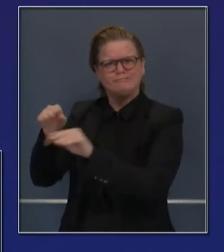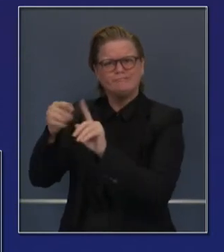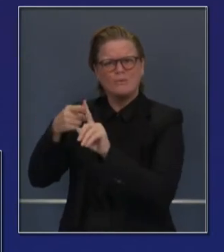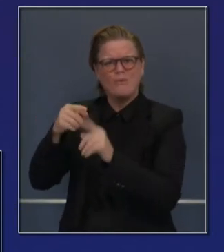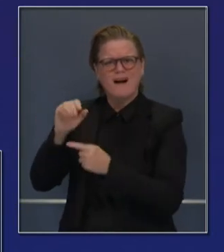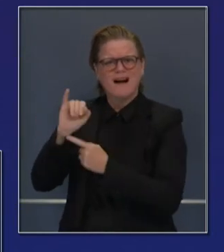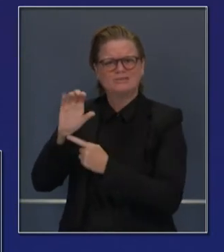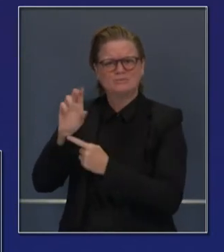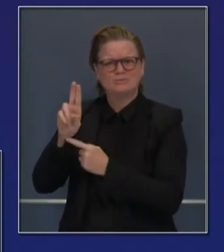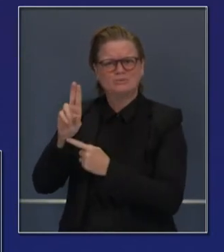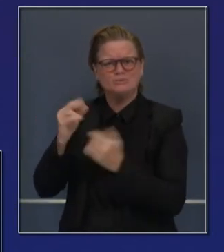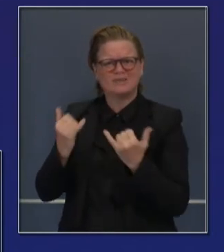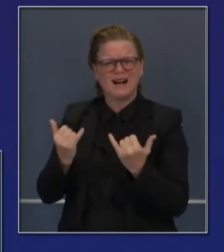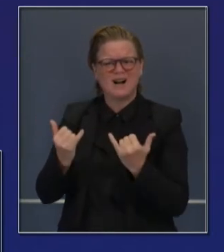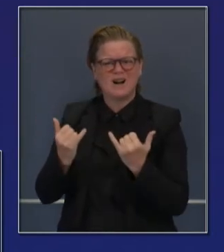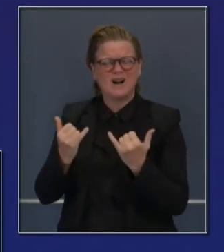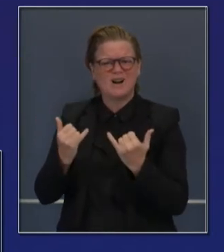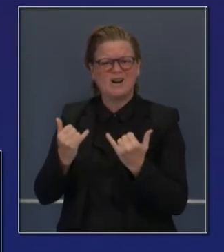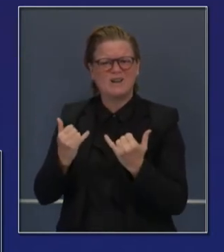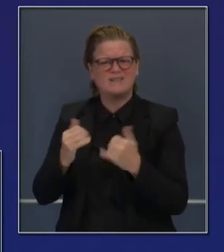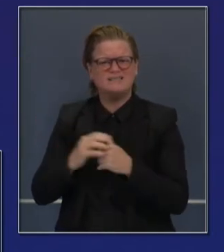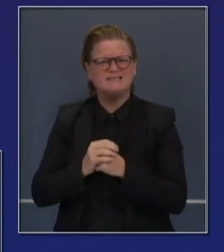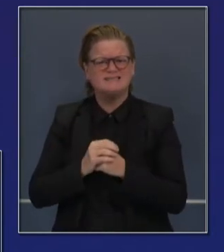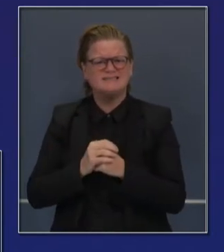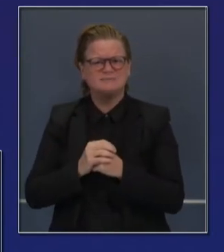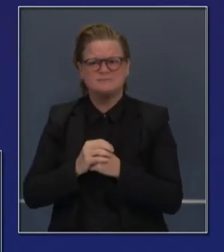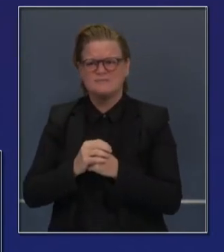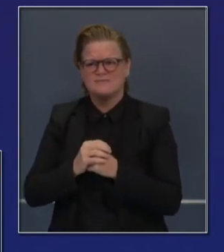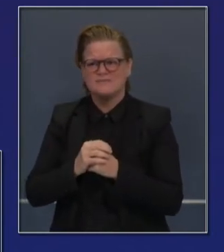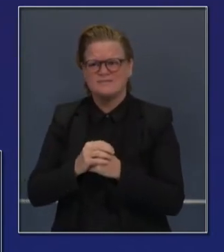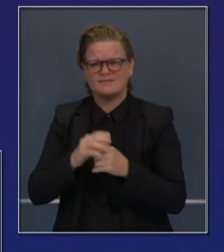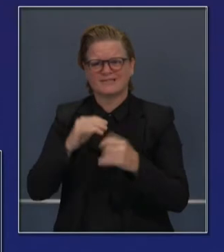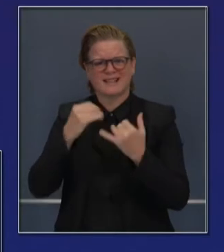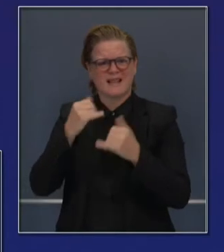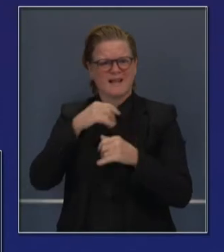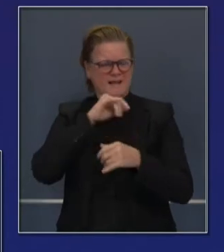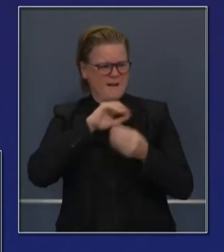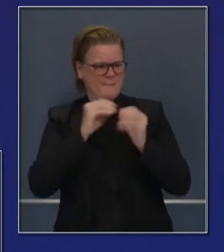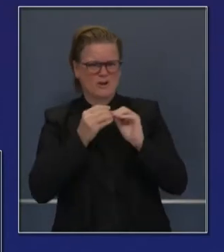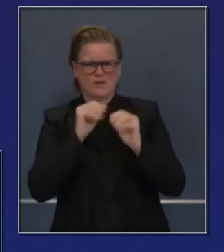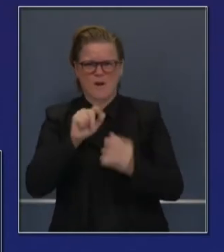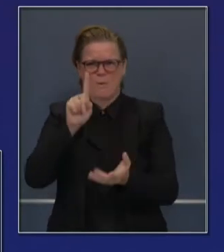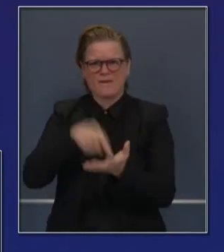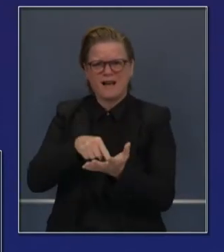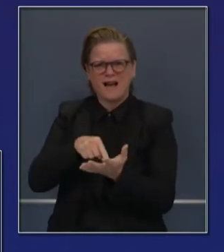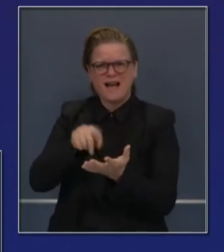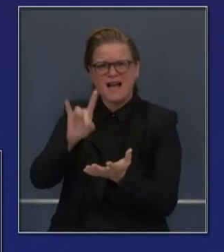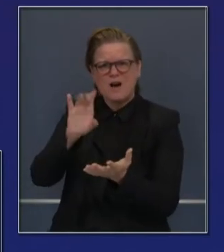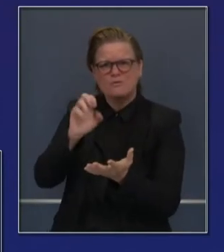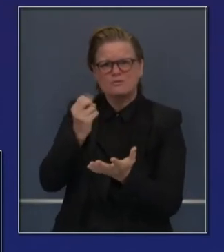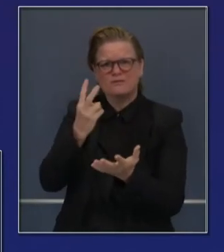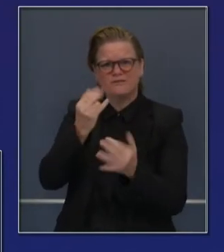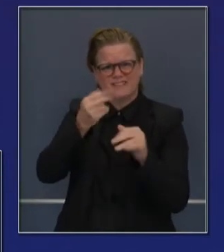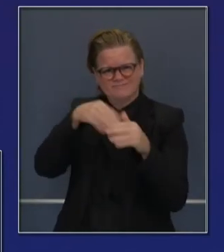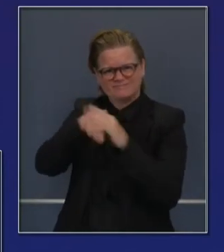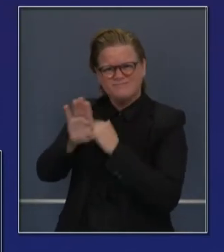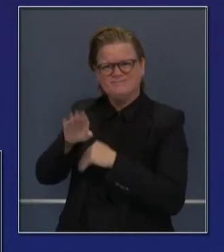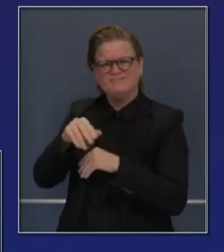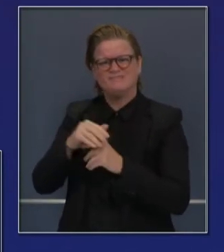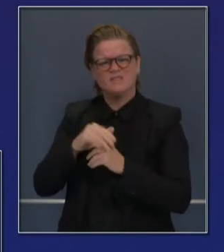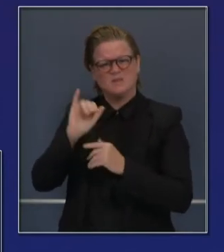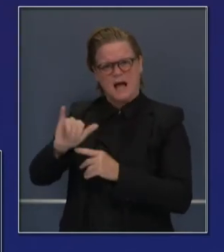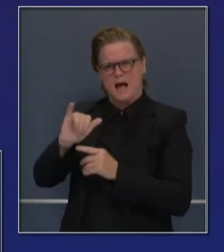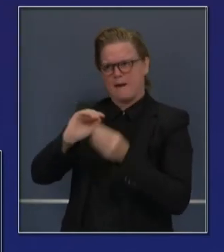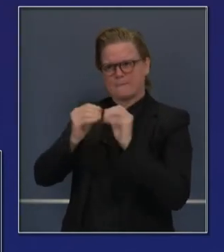of patients in our critical care system that have tested positive for COVID-19. So 23%